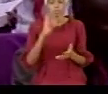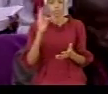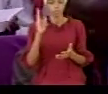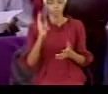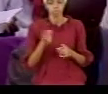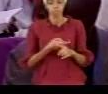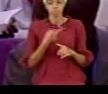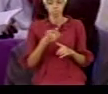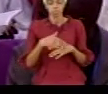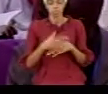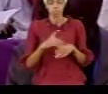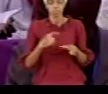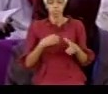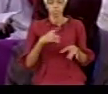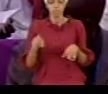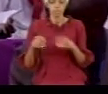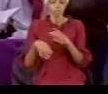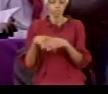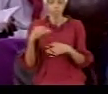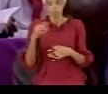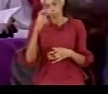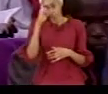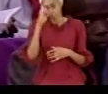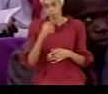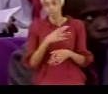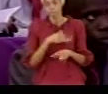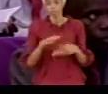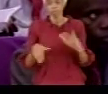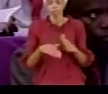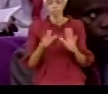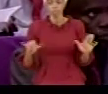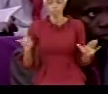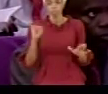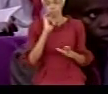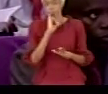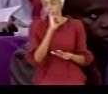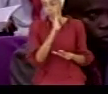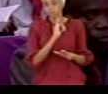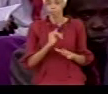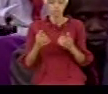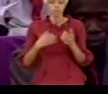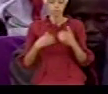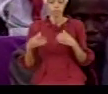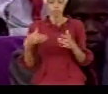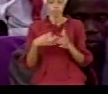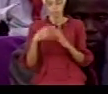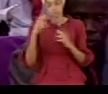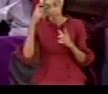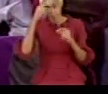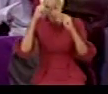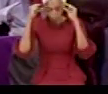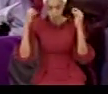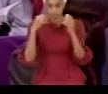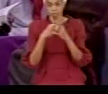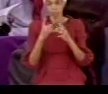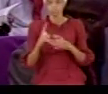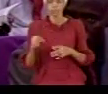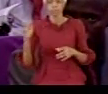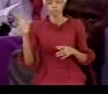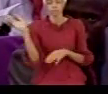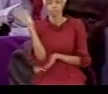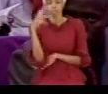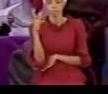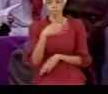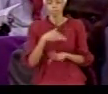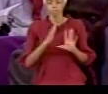the whole congregation and the children of Israel murmured against Moses and Aaron in the wilderness. And the children of Israel said unto them,